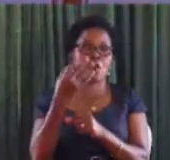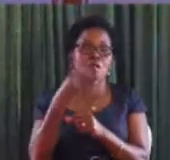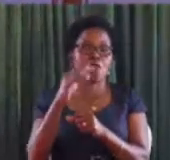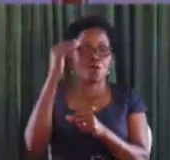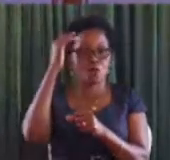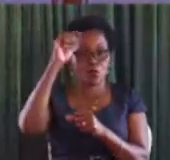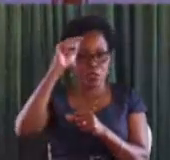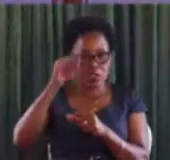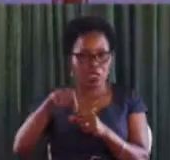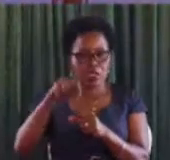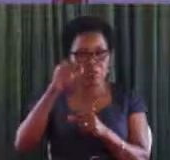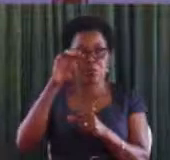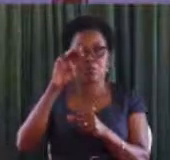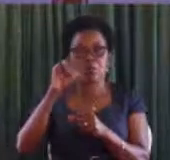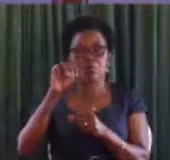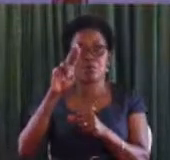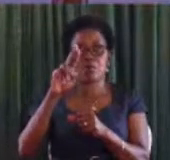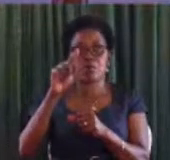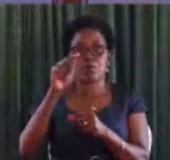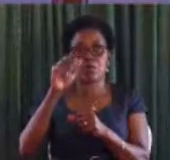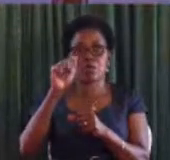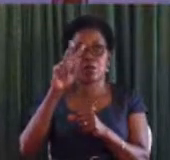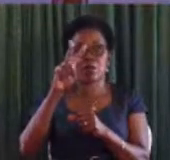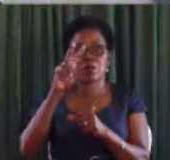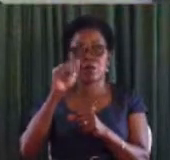Mutava. Thank you, my lady.